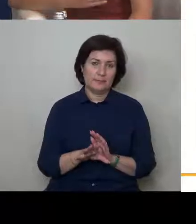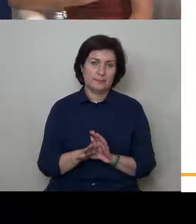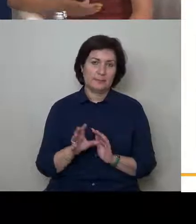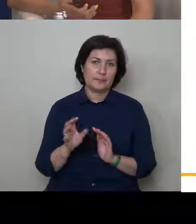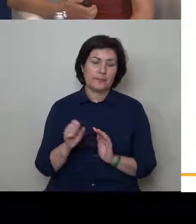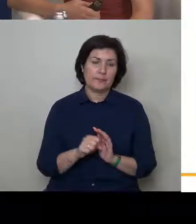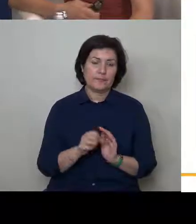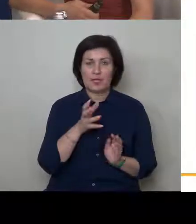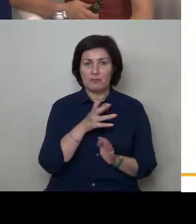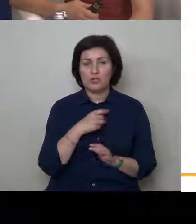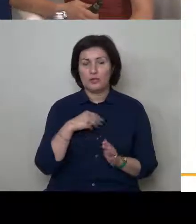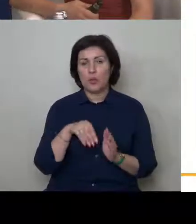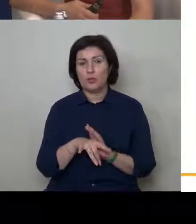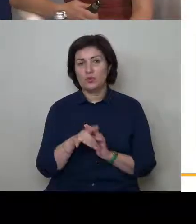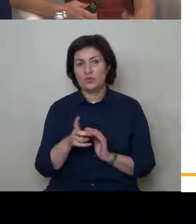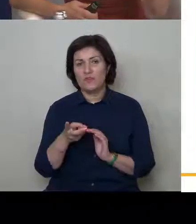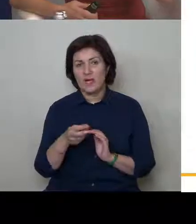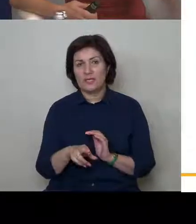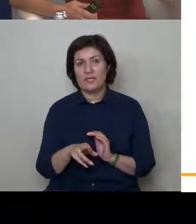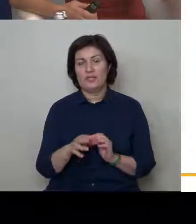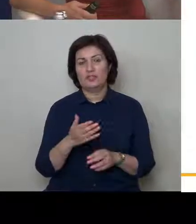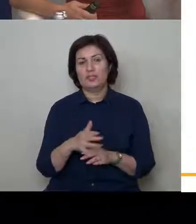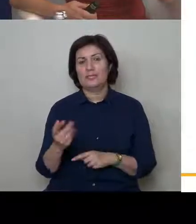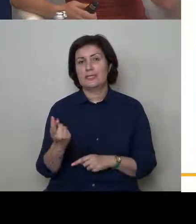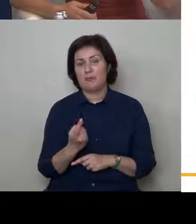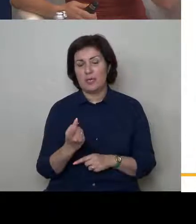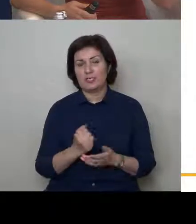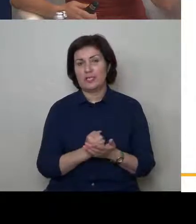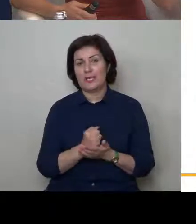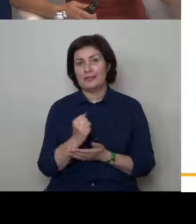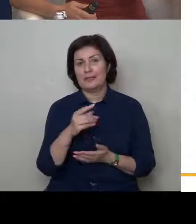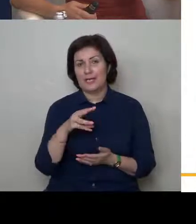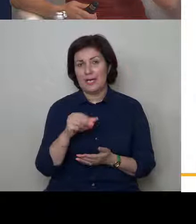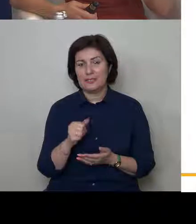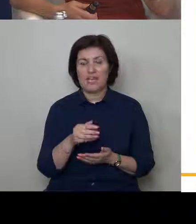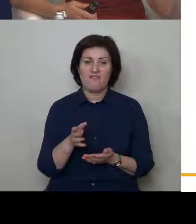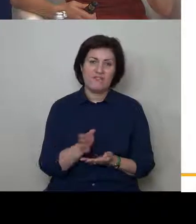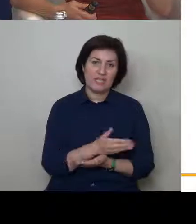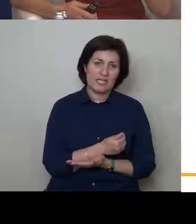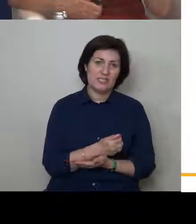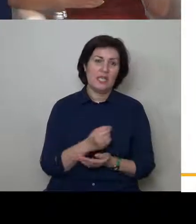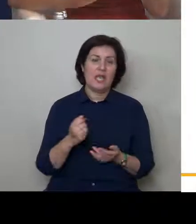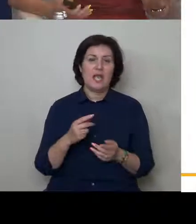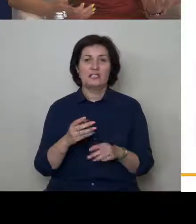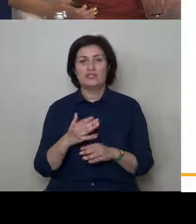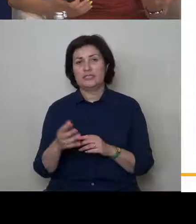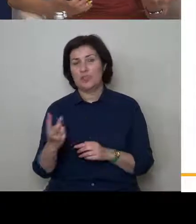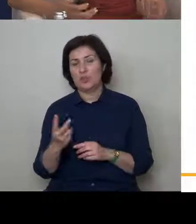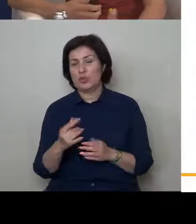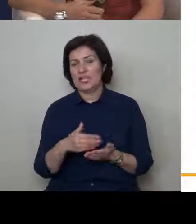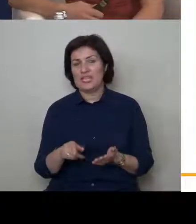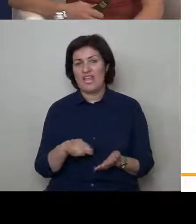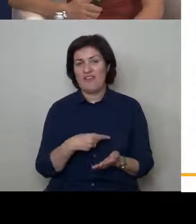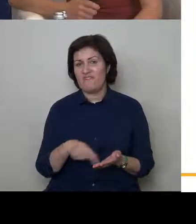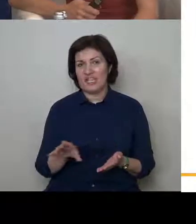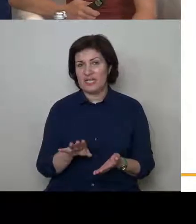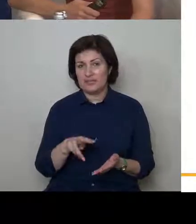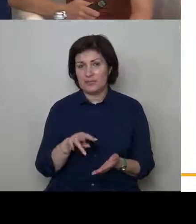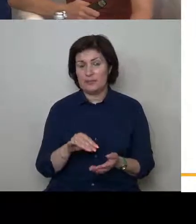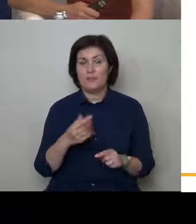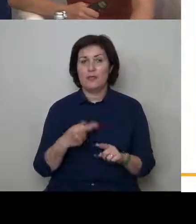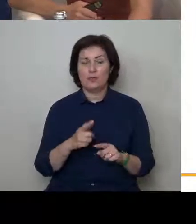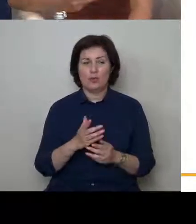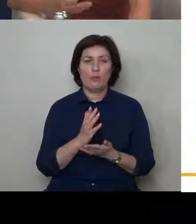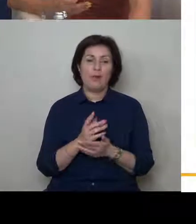part they did not introduce it. While during the voting the candidates were removed from the first part but not